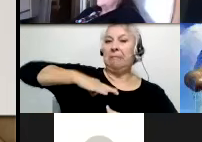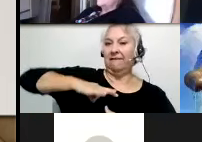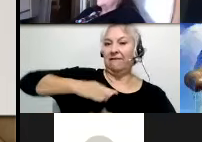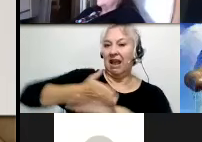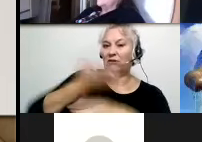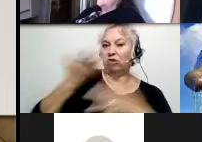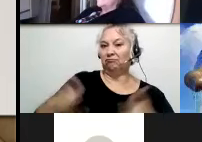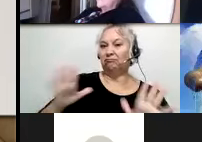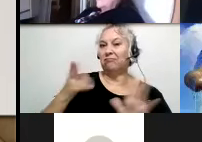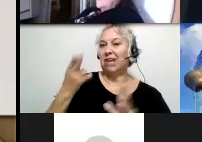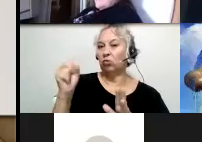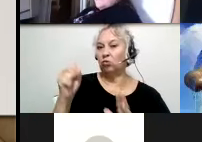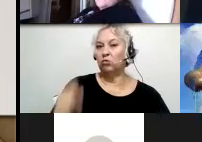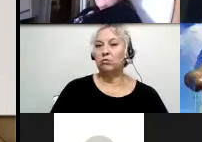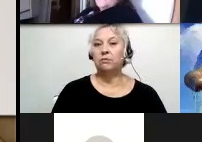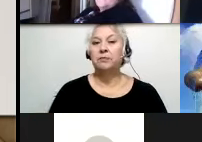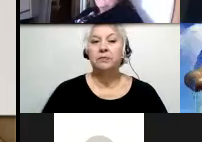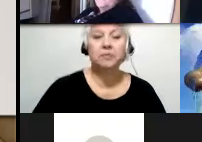high school.